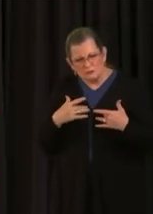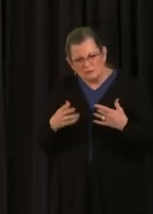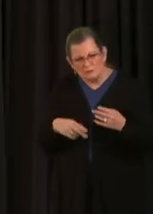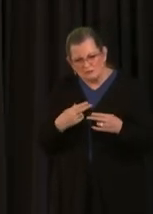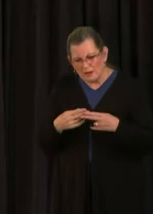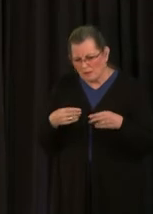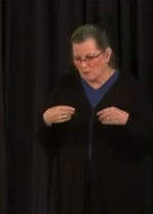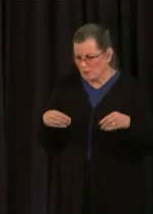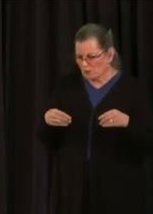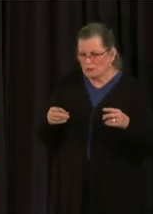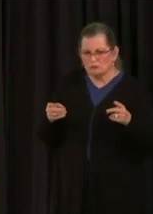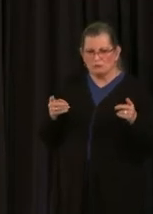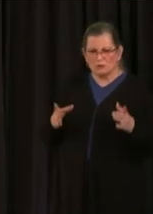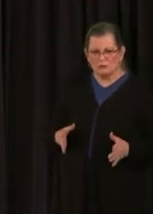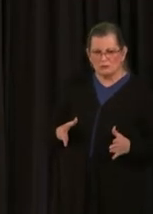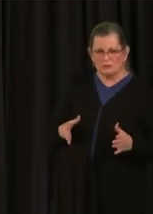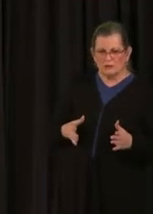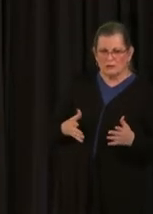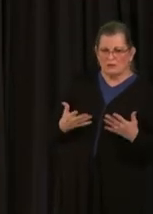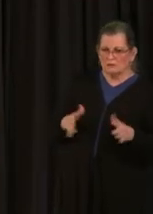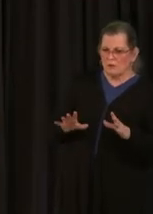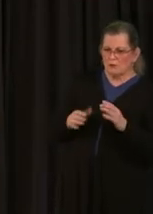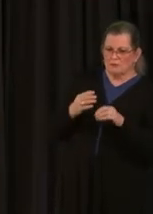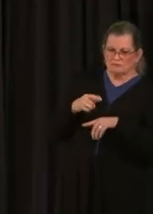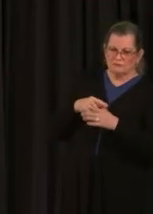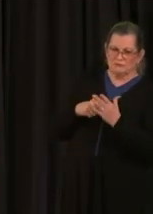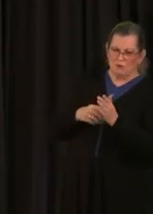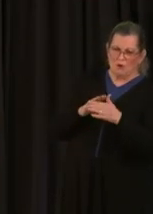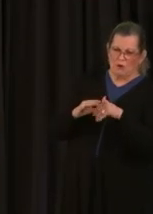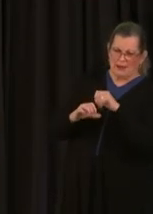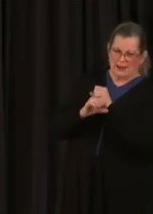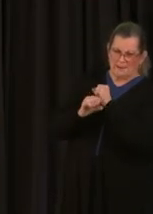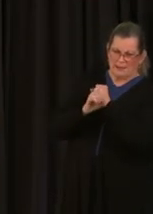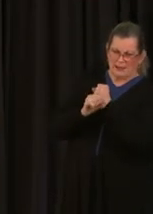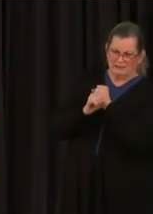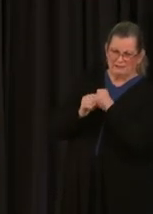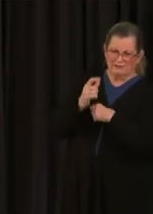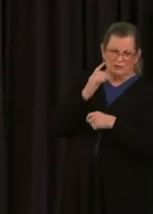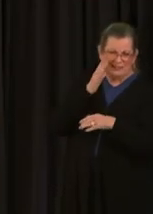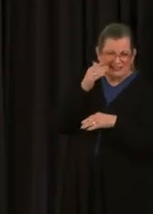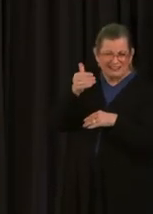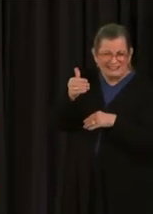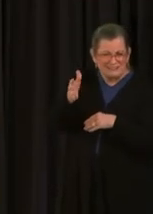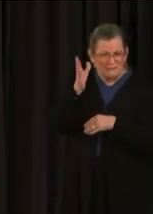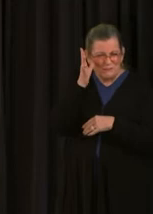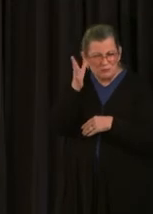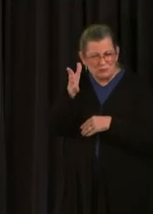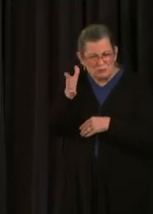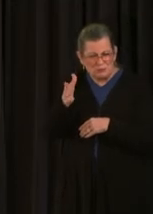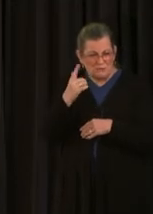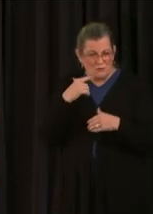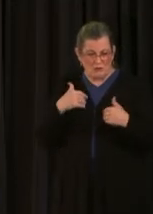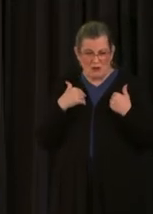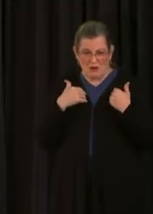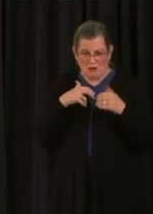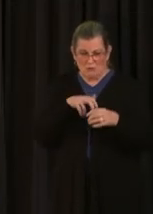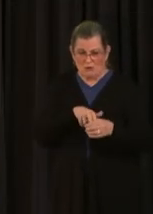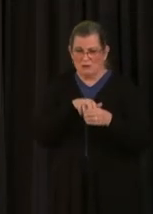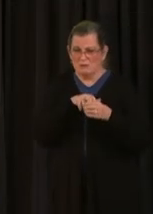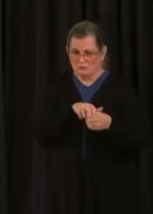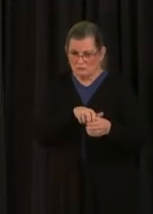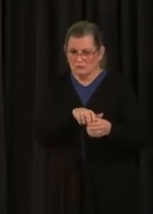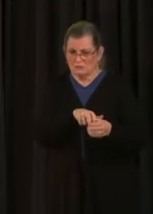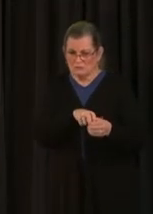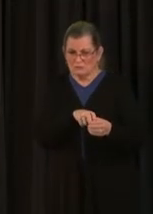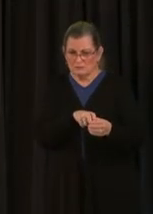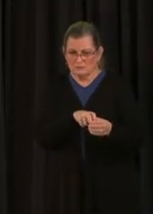would emphasize is the directive states that a transportation provider can refuse transportation if an individual refuses to wear a